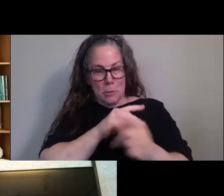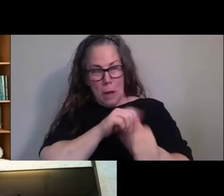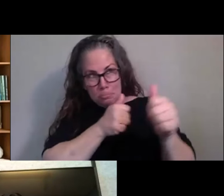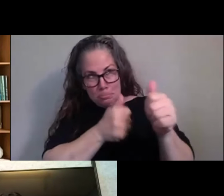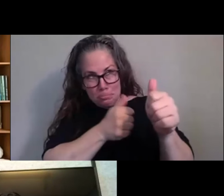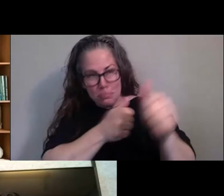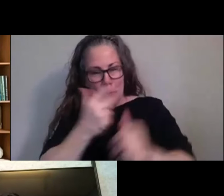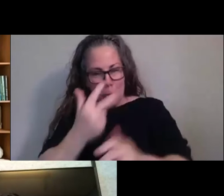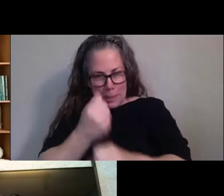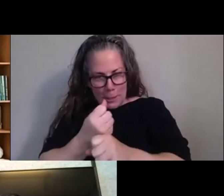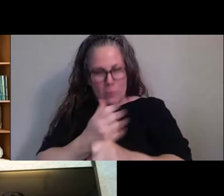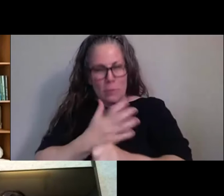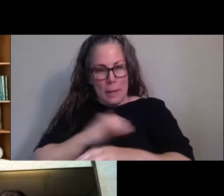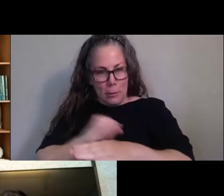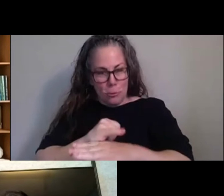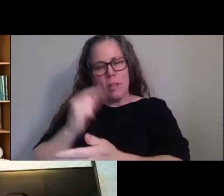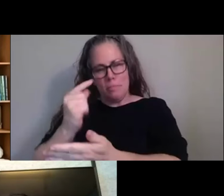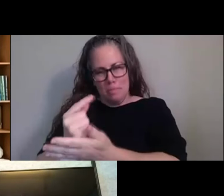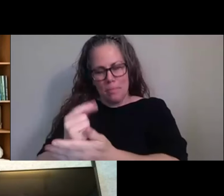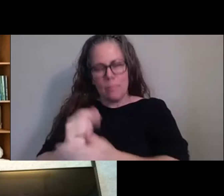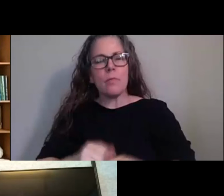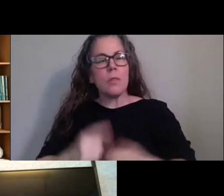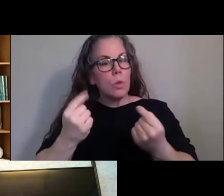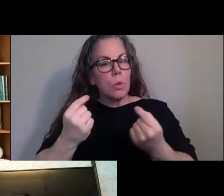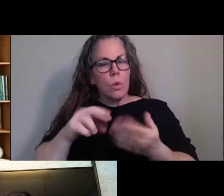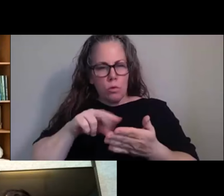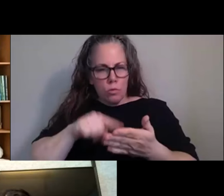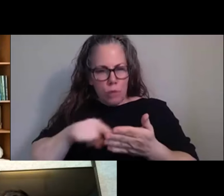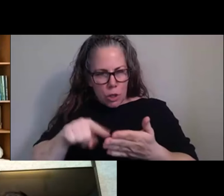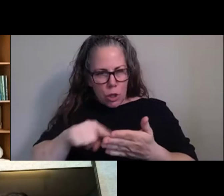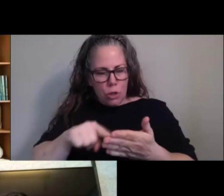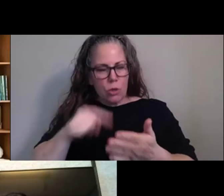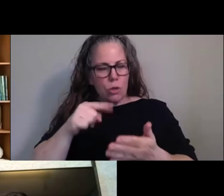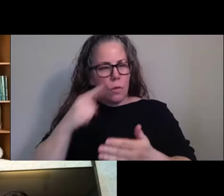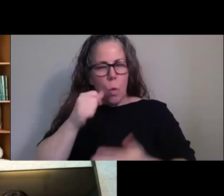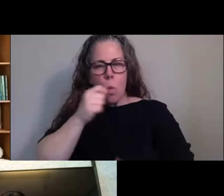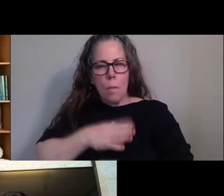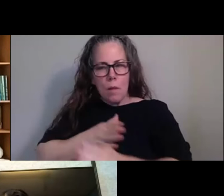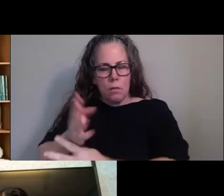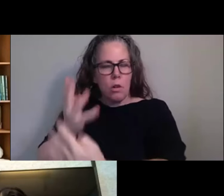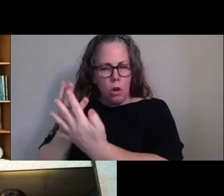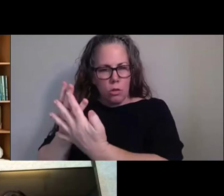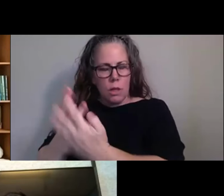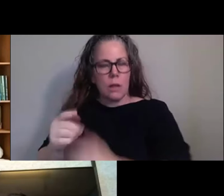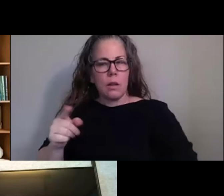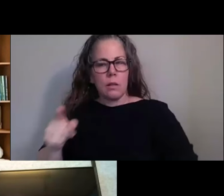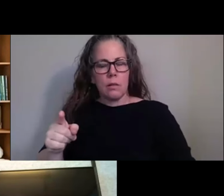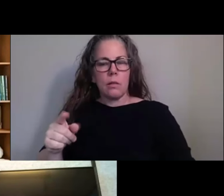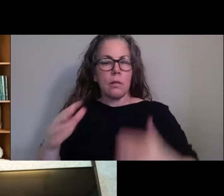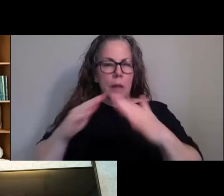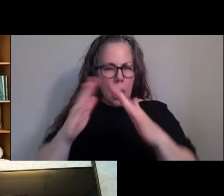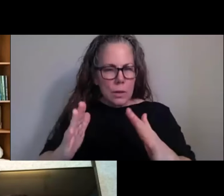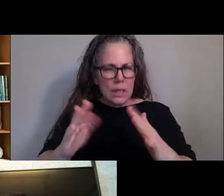3 years. And I focused on research related to incarcerated women in Massachusetts, housing and constituent